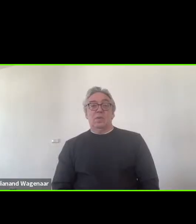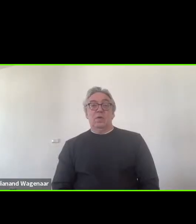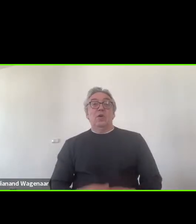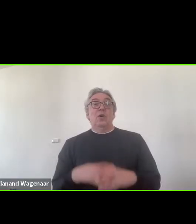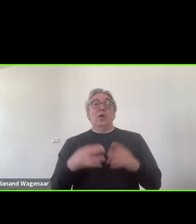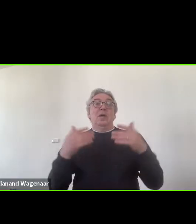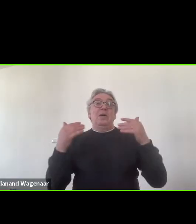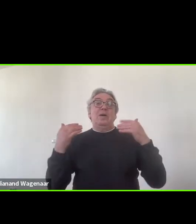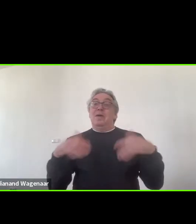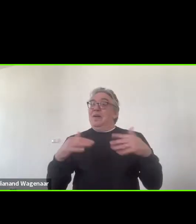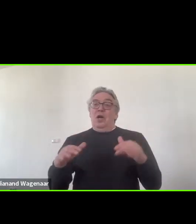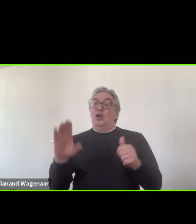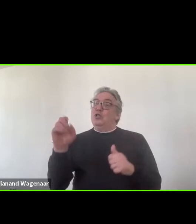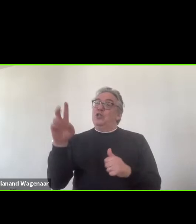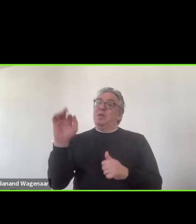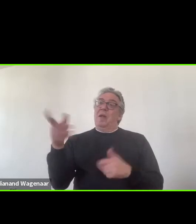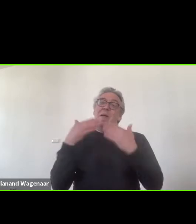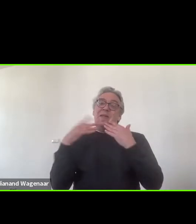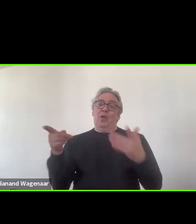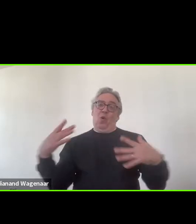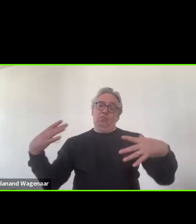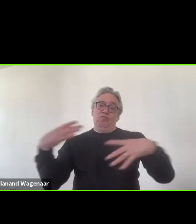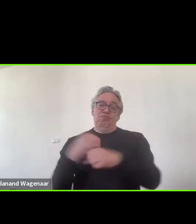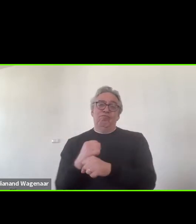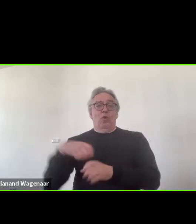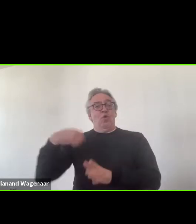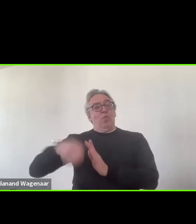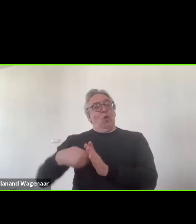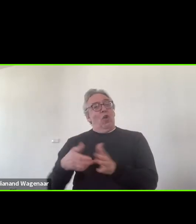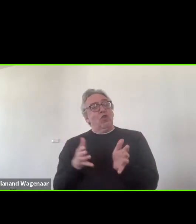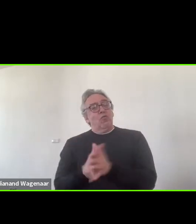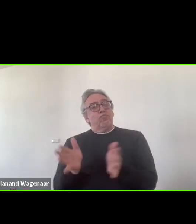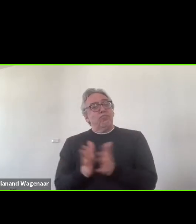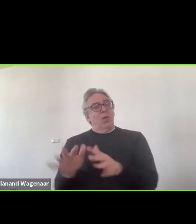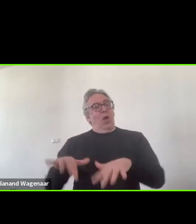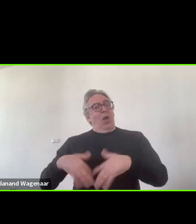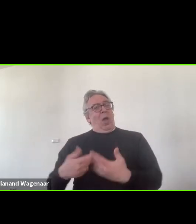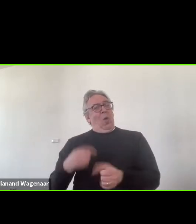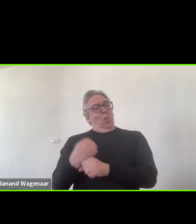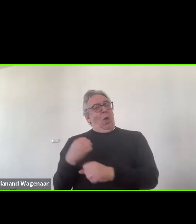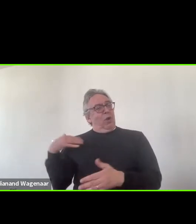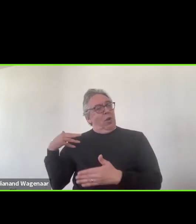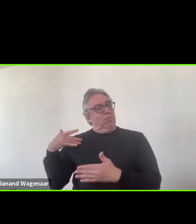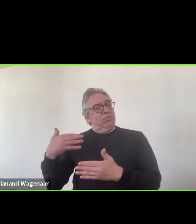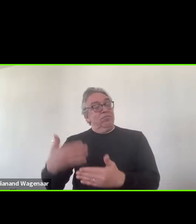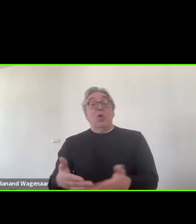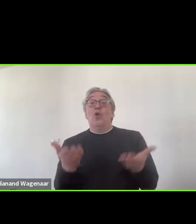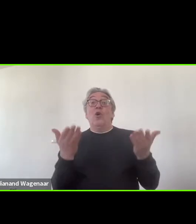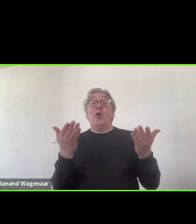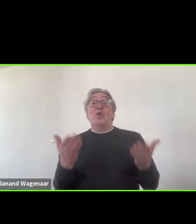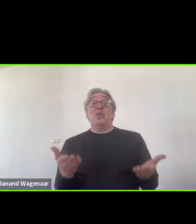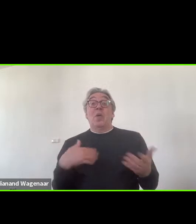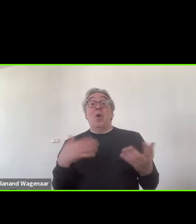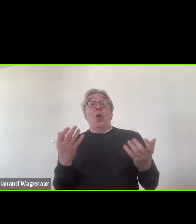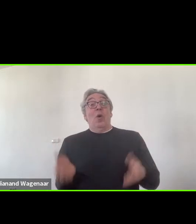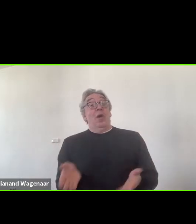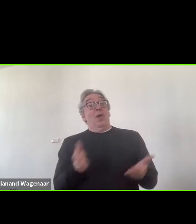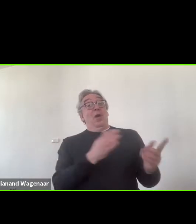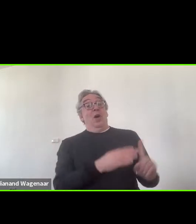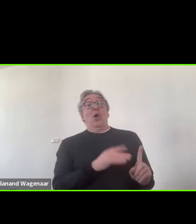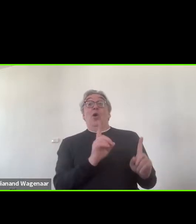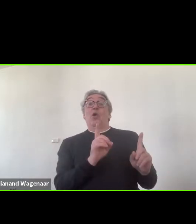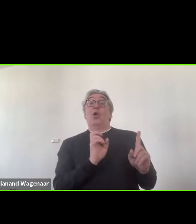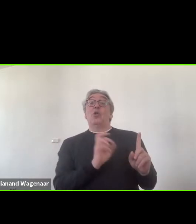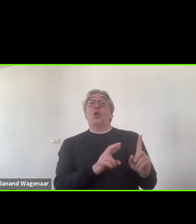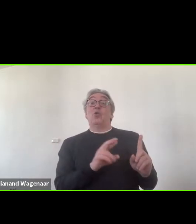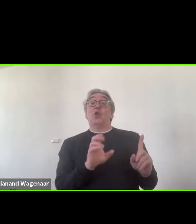Thank you, Chantal, for giving us an overview on the project and the methodology. I would now like to give the floor to Dr. Christine Bigler from